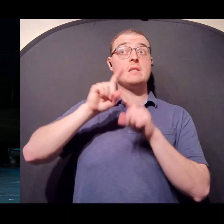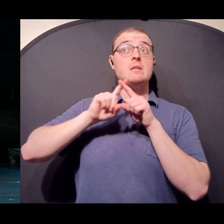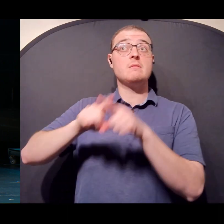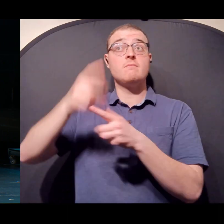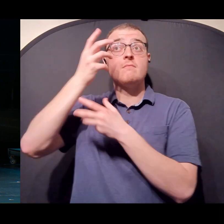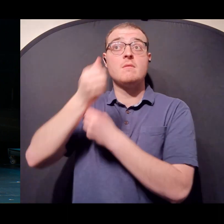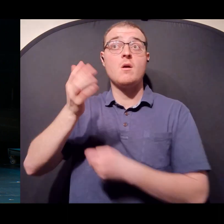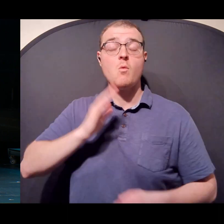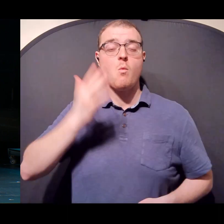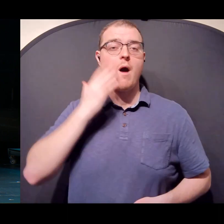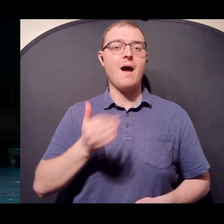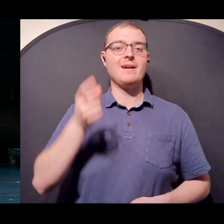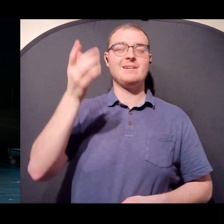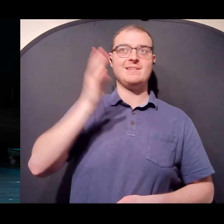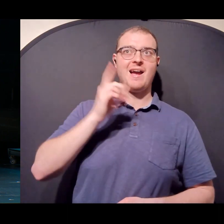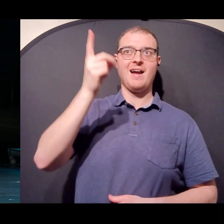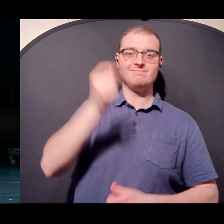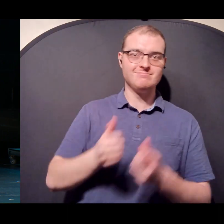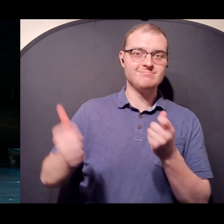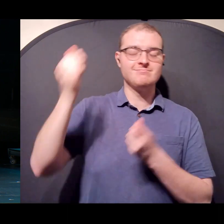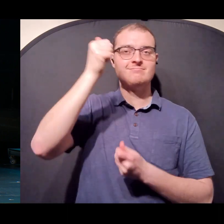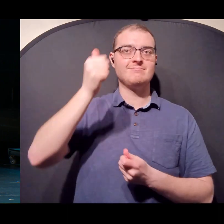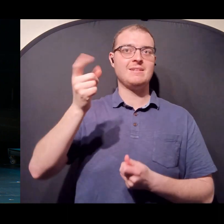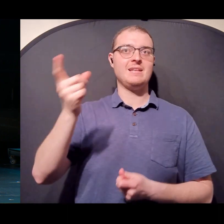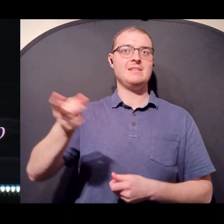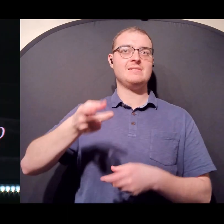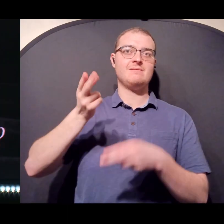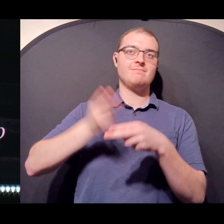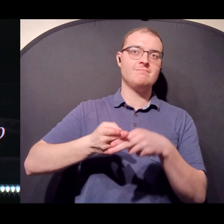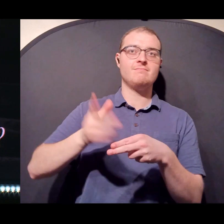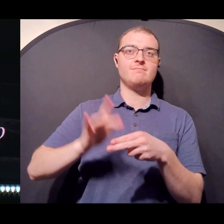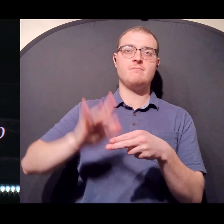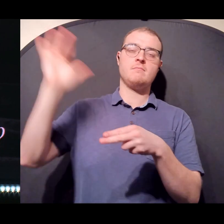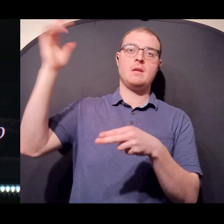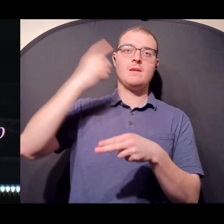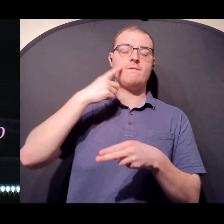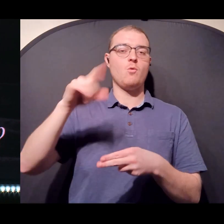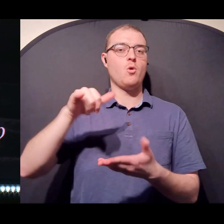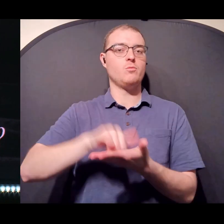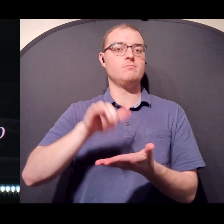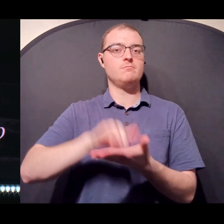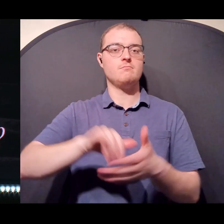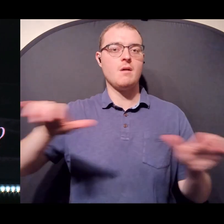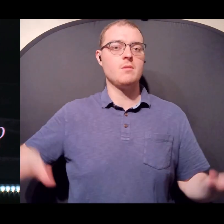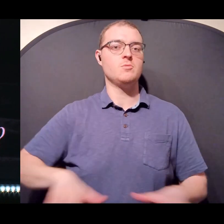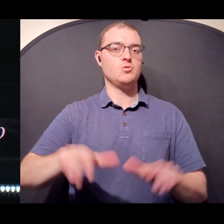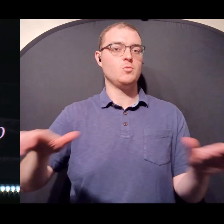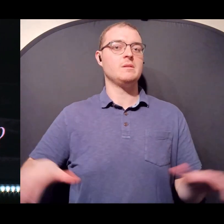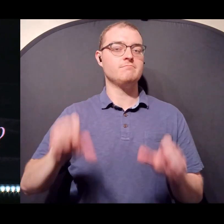You can put your faith in God because he's the God of the impossible. In Hebrews 11:6.